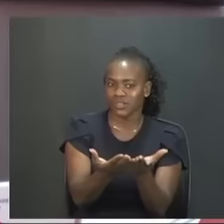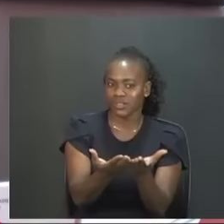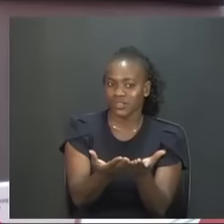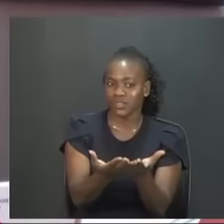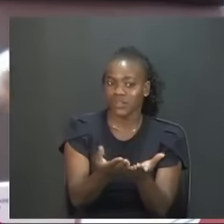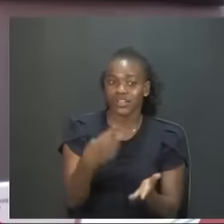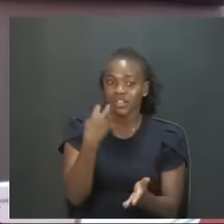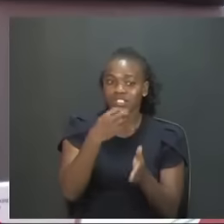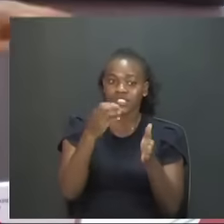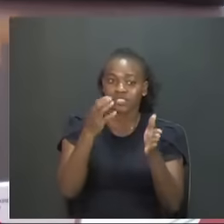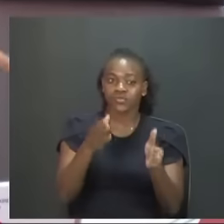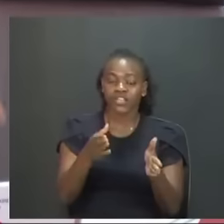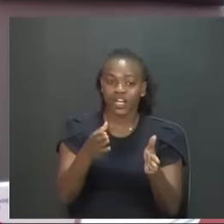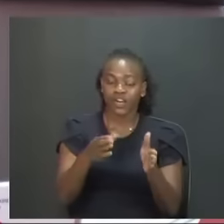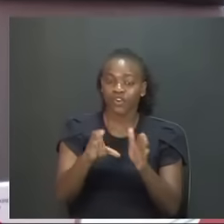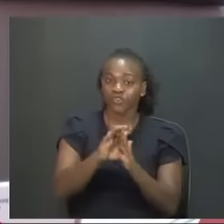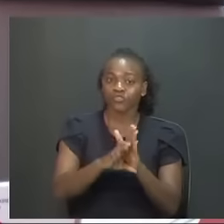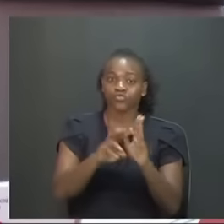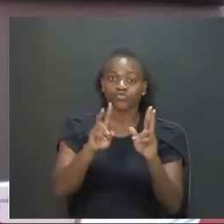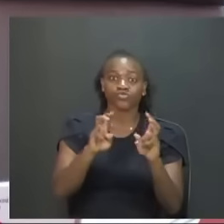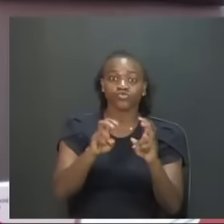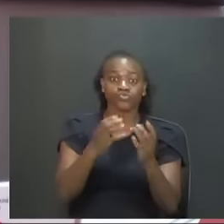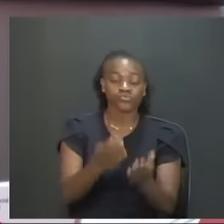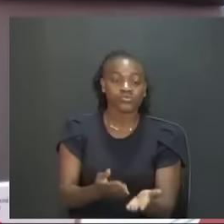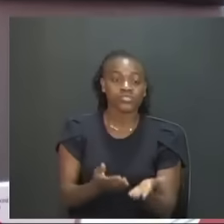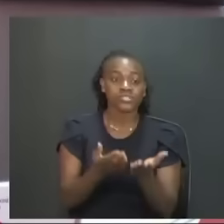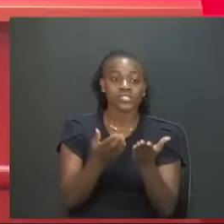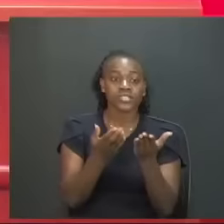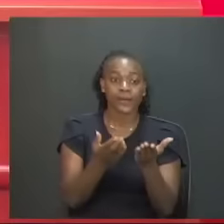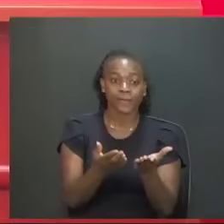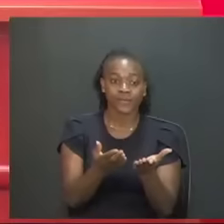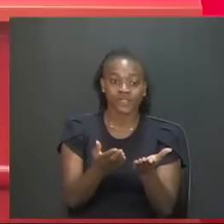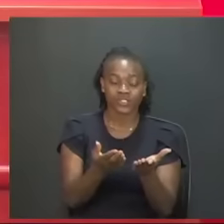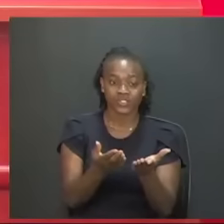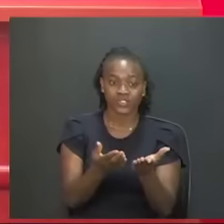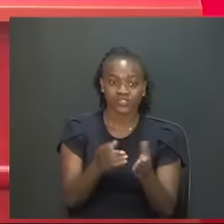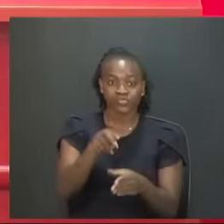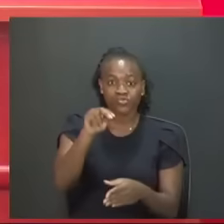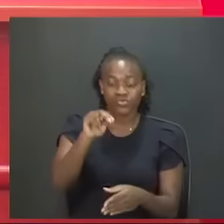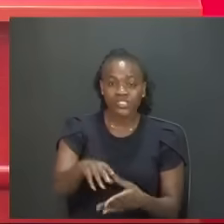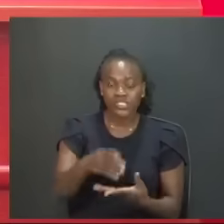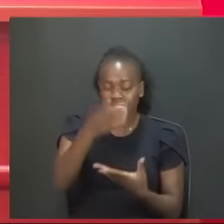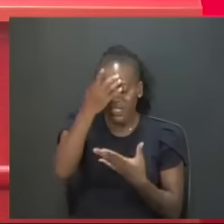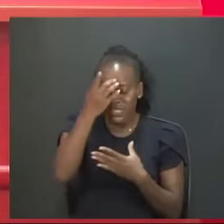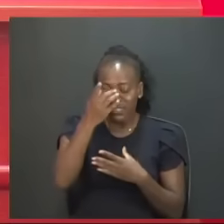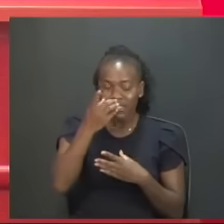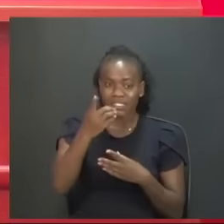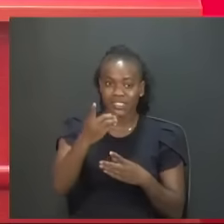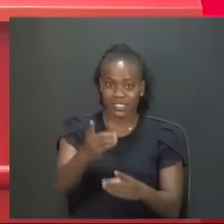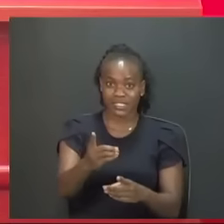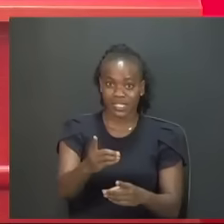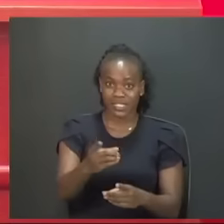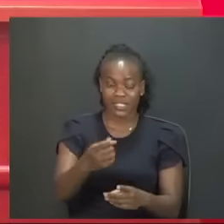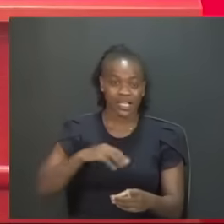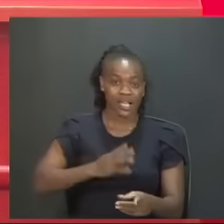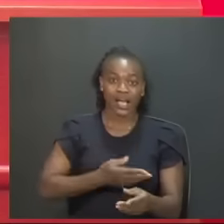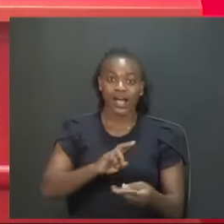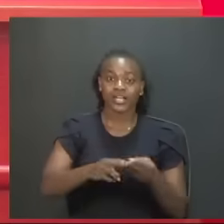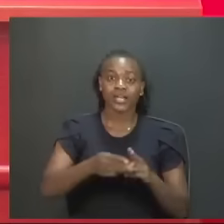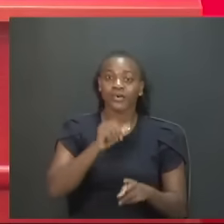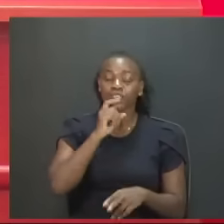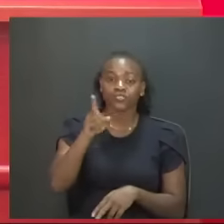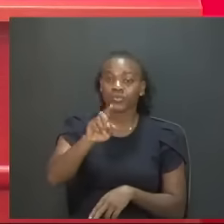Mr. Speaker, a constitutional issue has been raised. Honorable, you have to rule on it. Honorable, we are not 138.